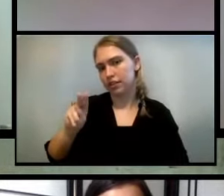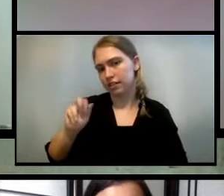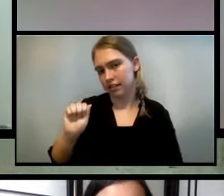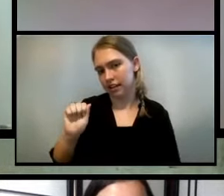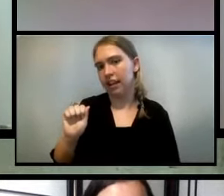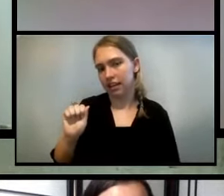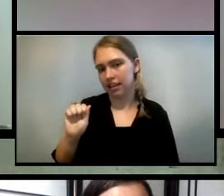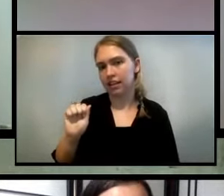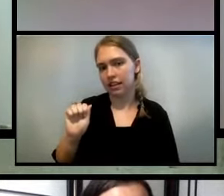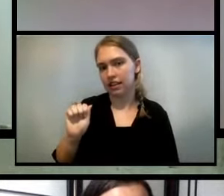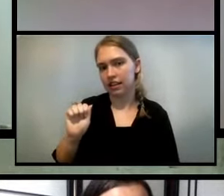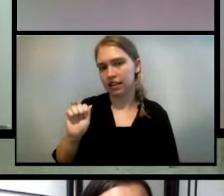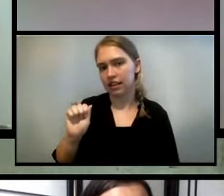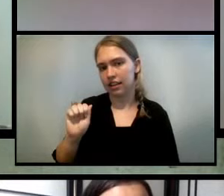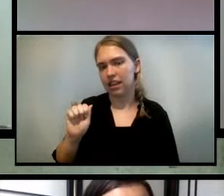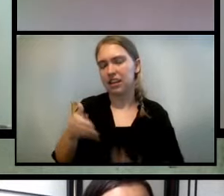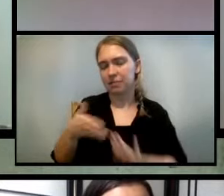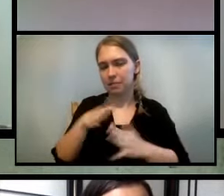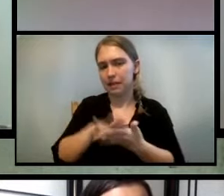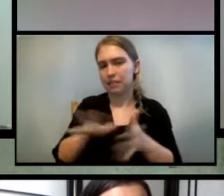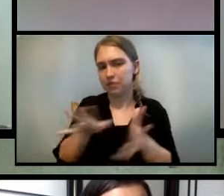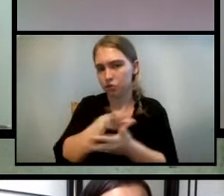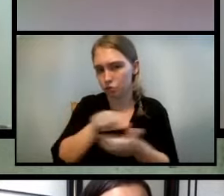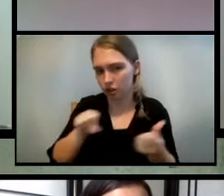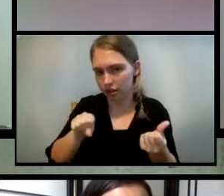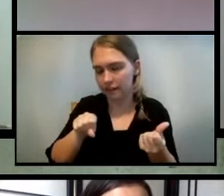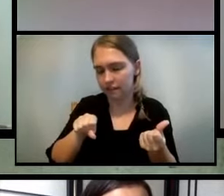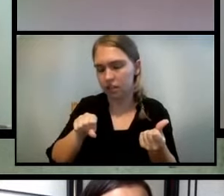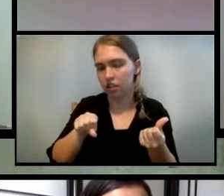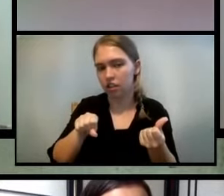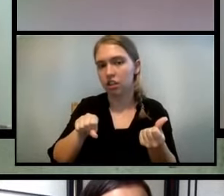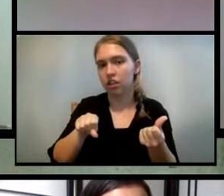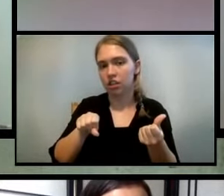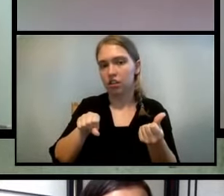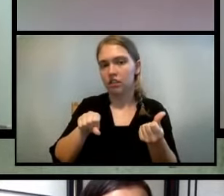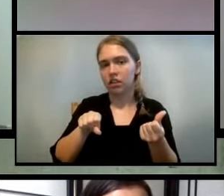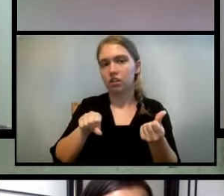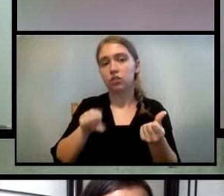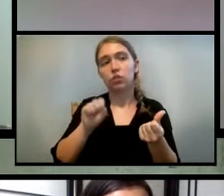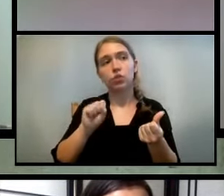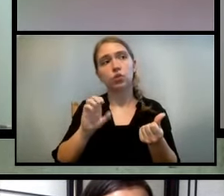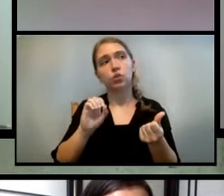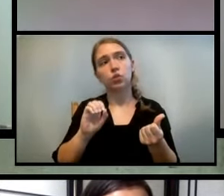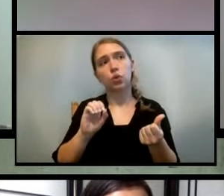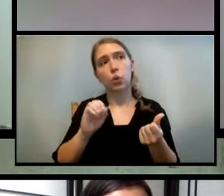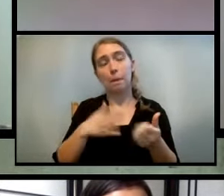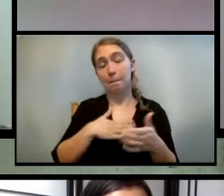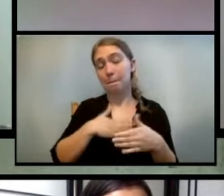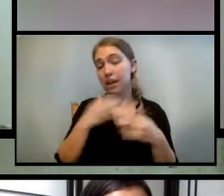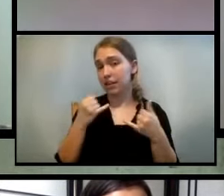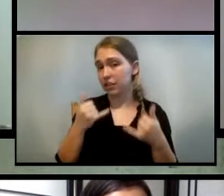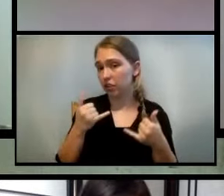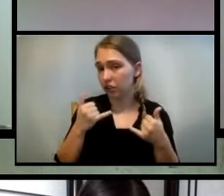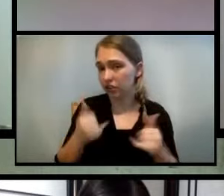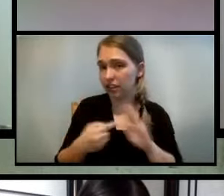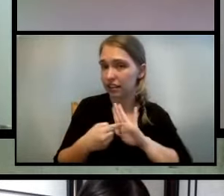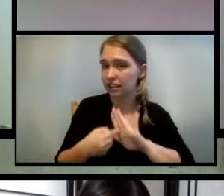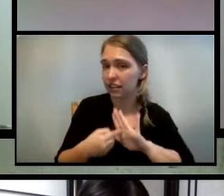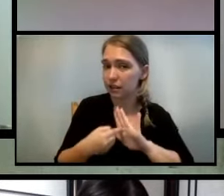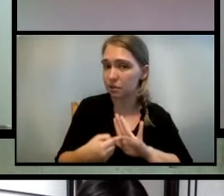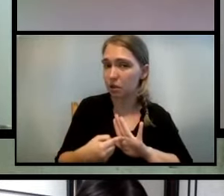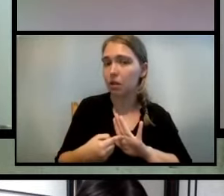very, that can be very destructive. And so one my current, you know, example of that